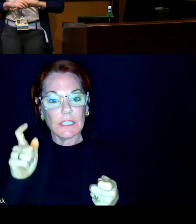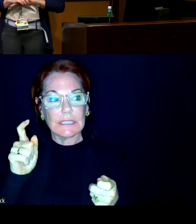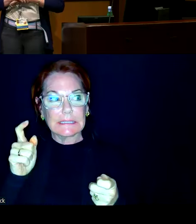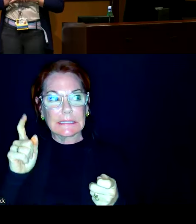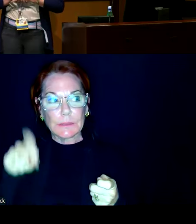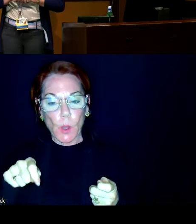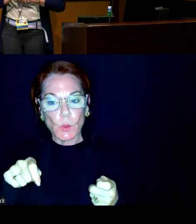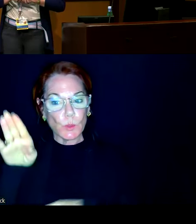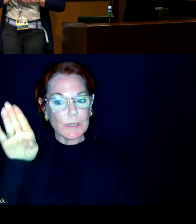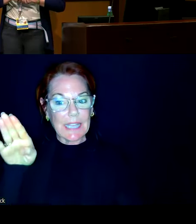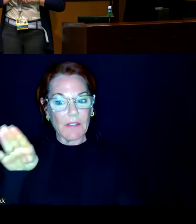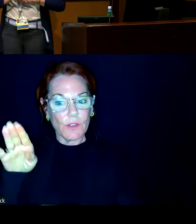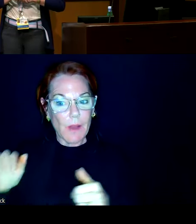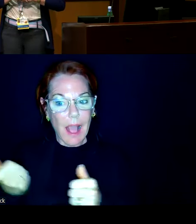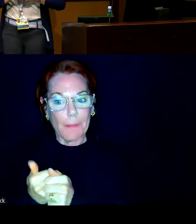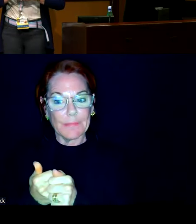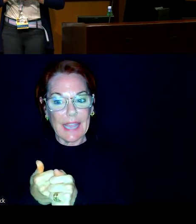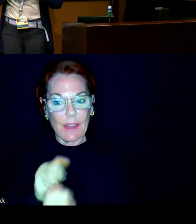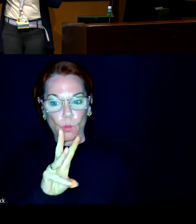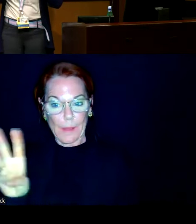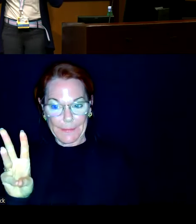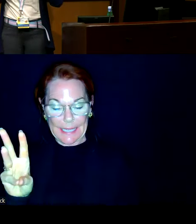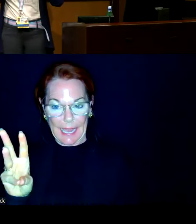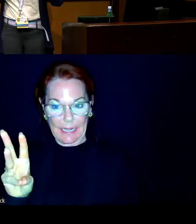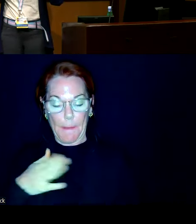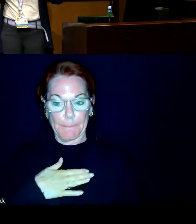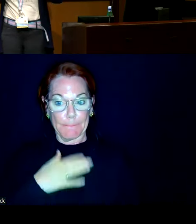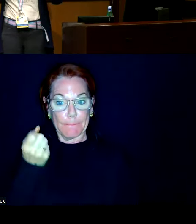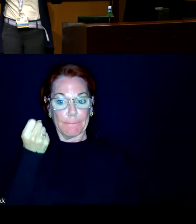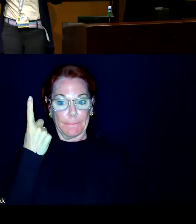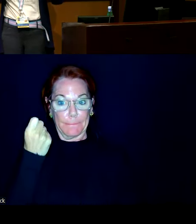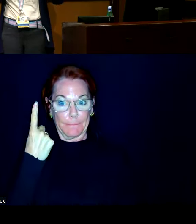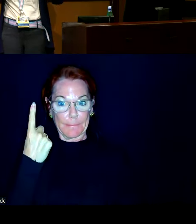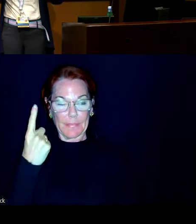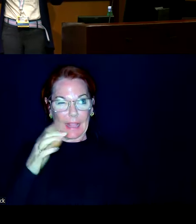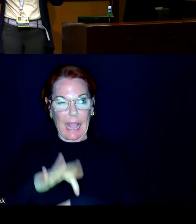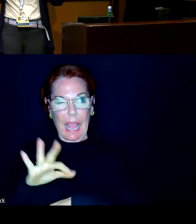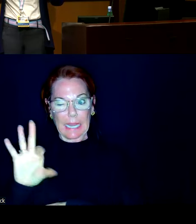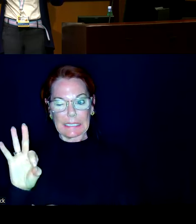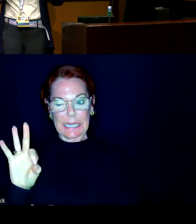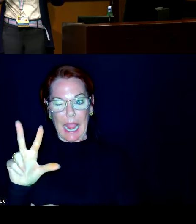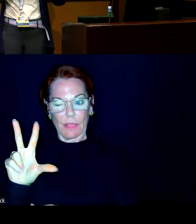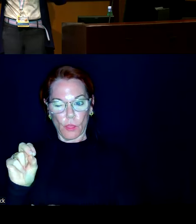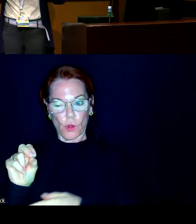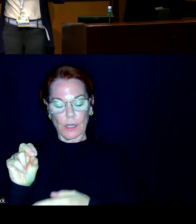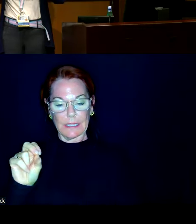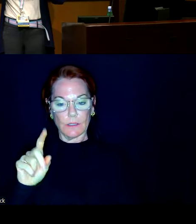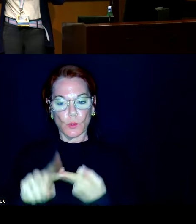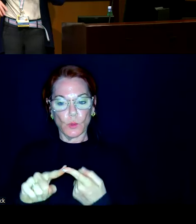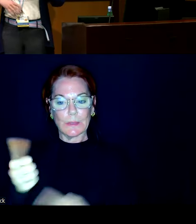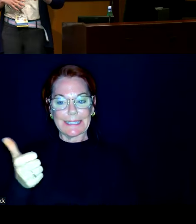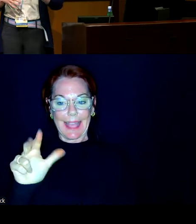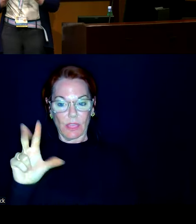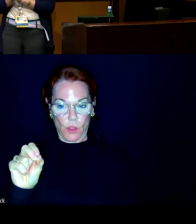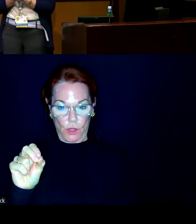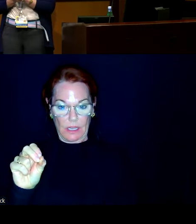afternoon. I sent out a message. So my understanding is that 9:30 to 10:30 is where U of